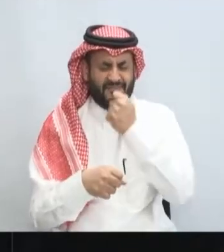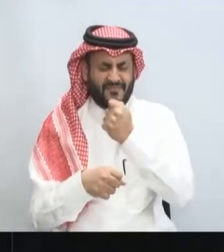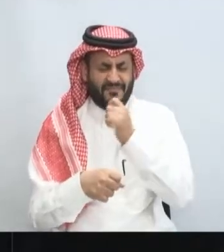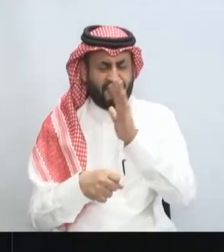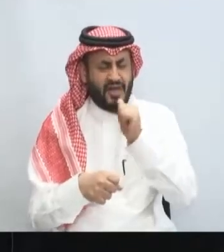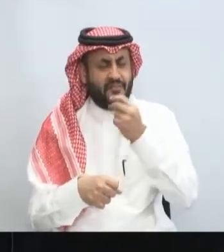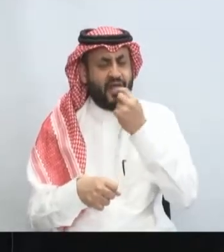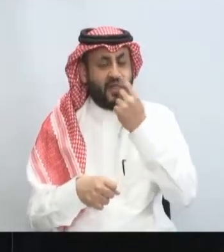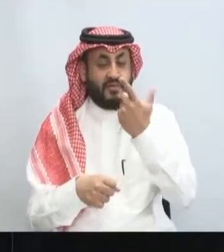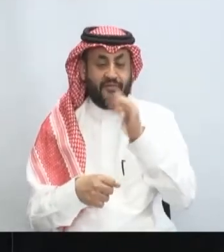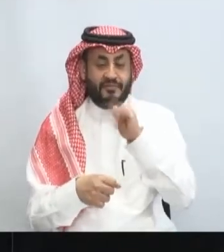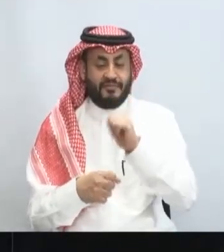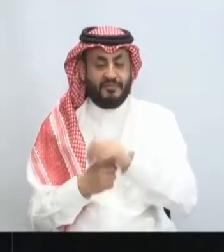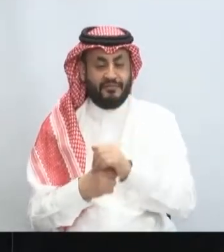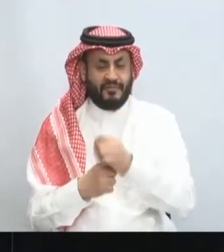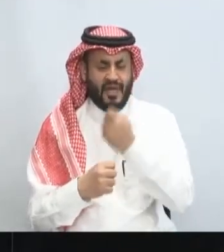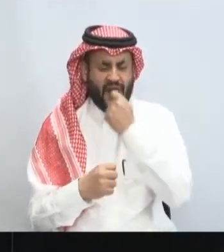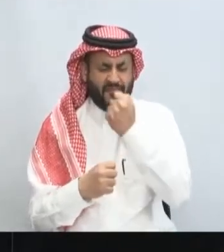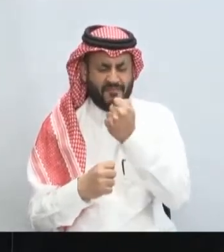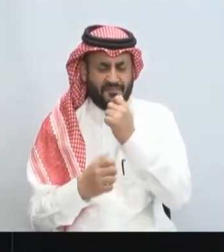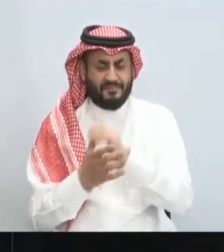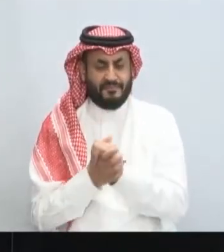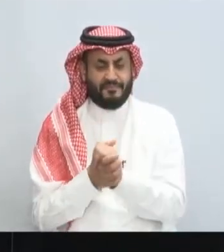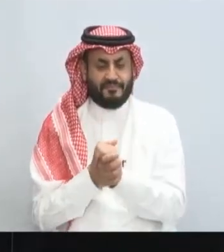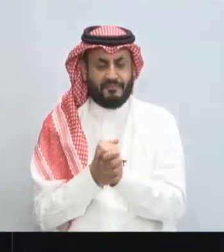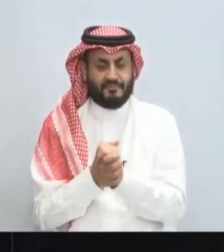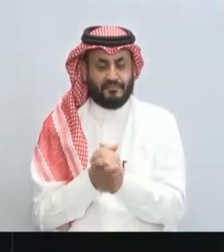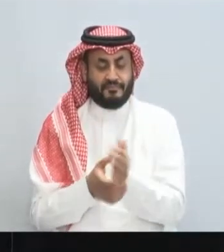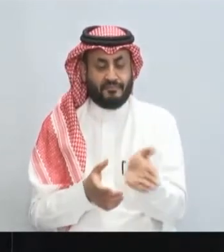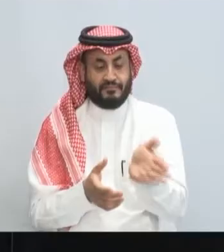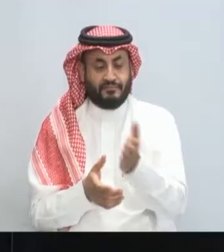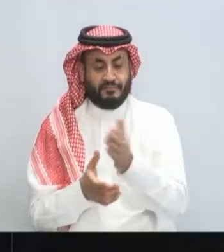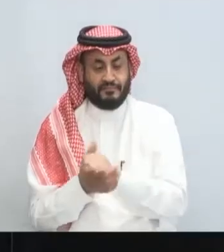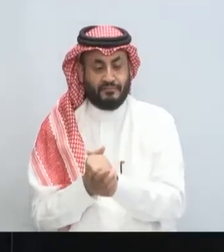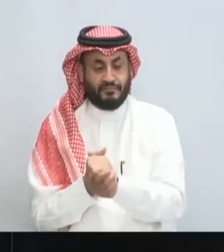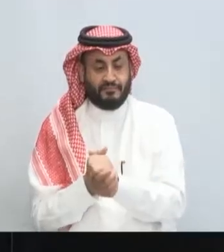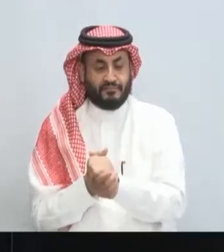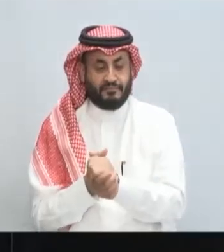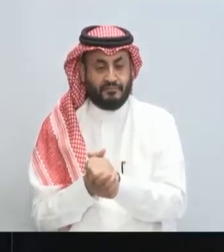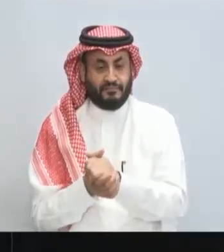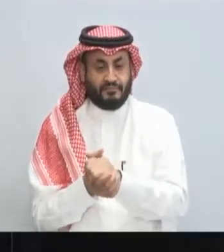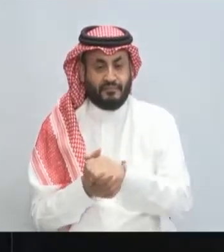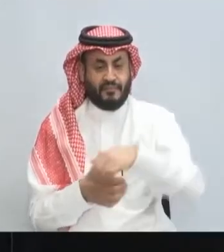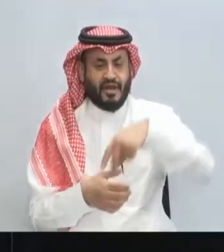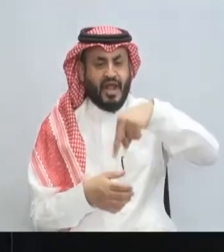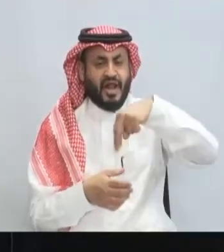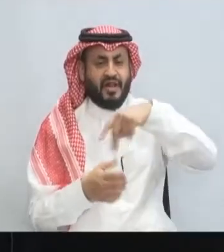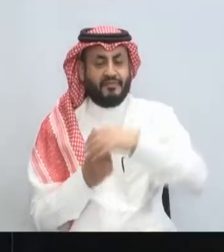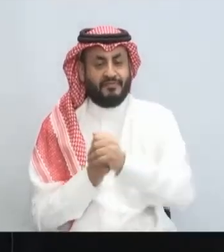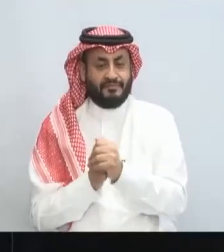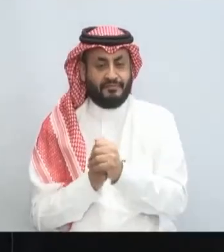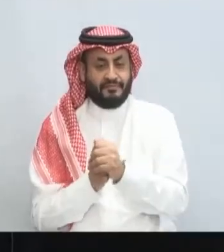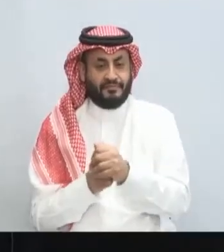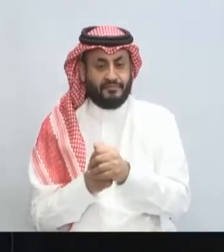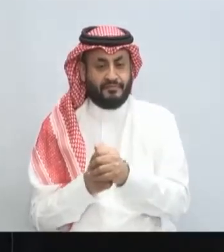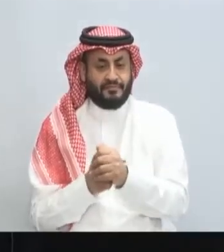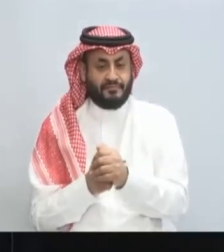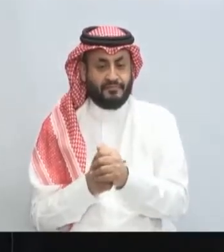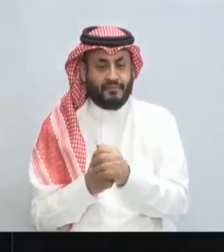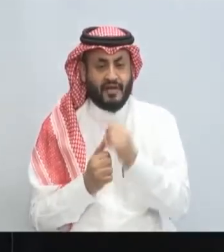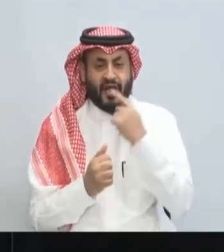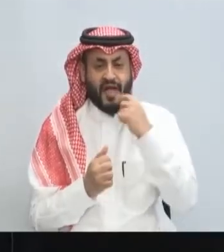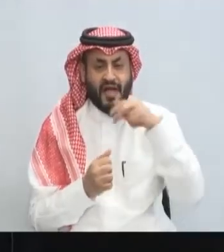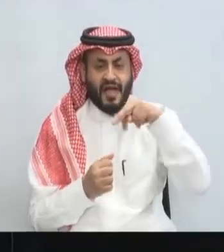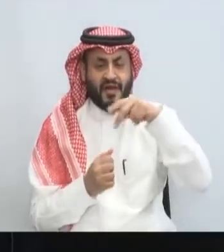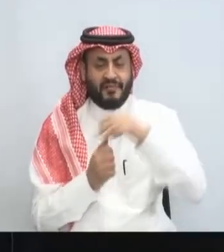sweet. It is sour. And then, cherries are sweet.